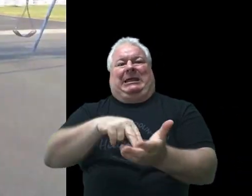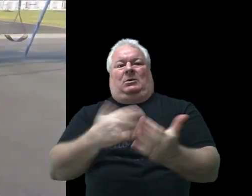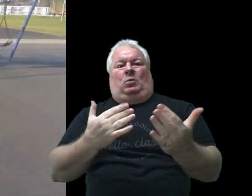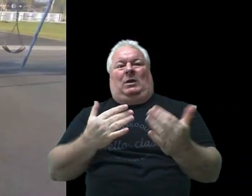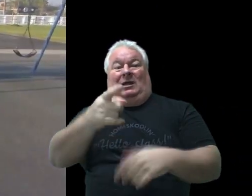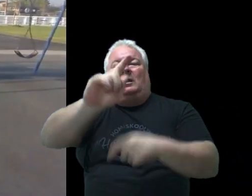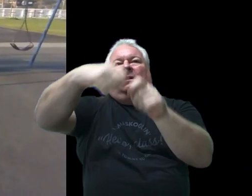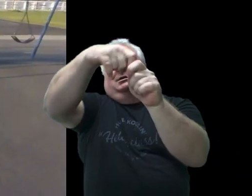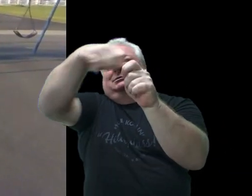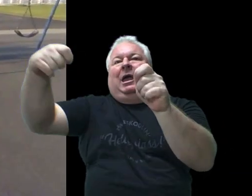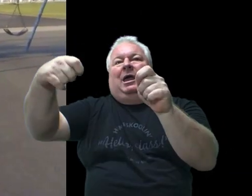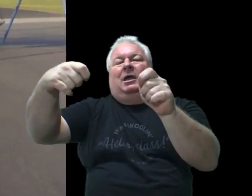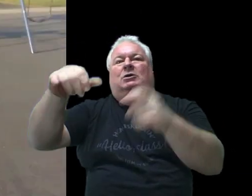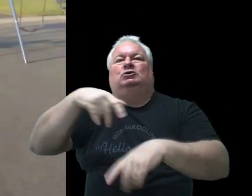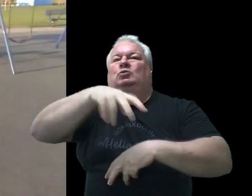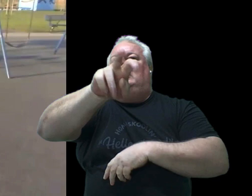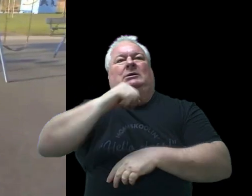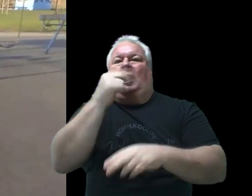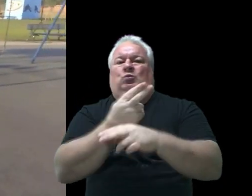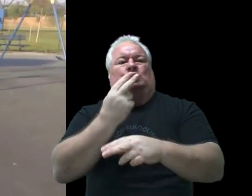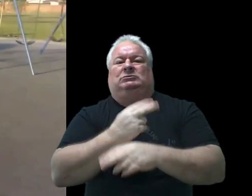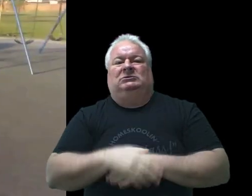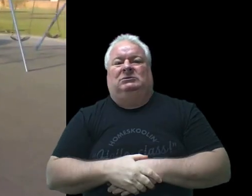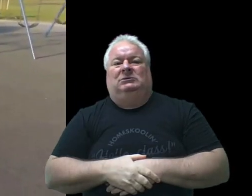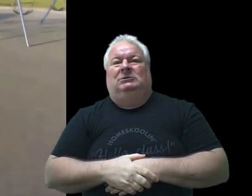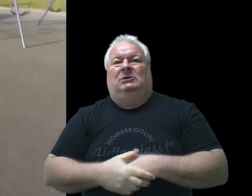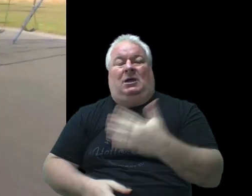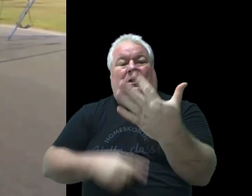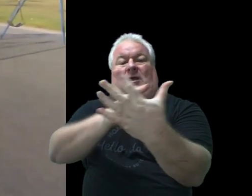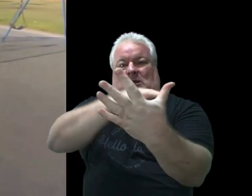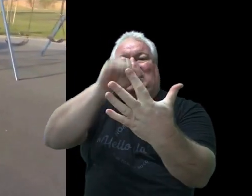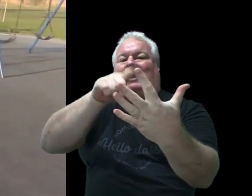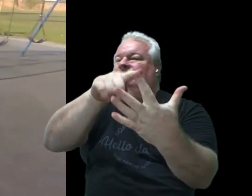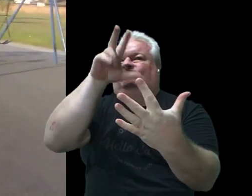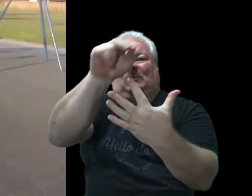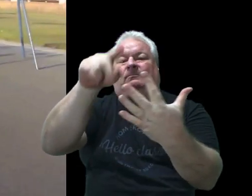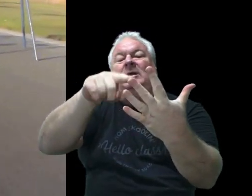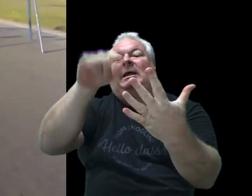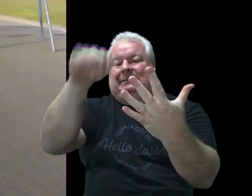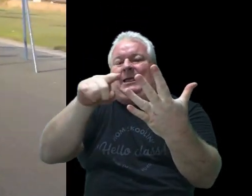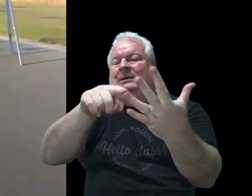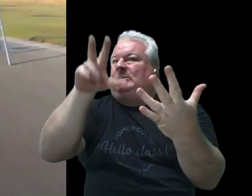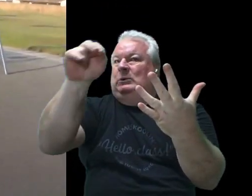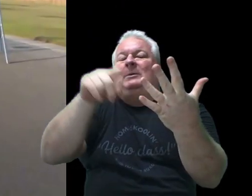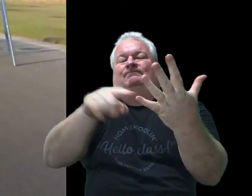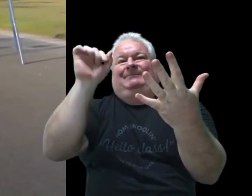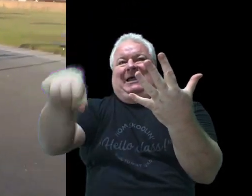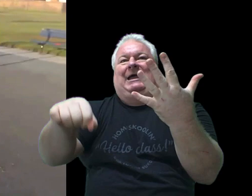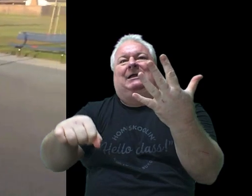to zip tying every other swing. Why? You